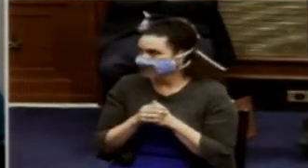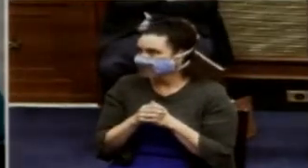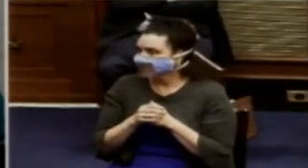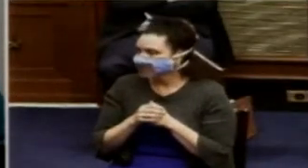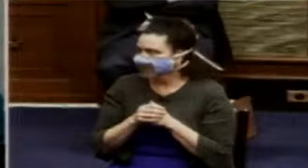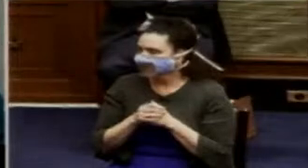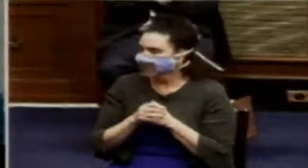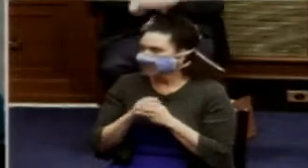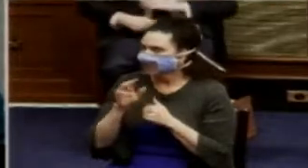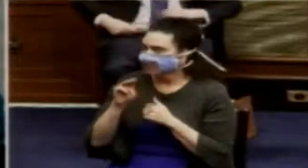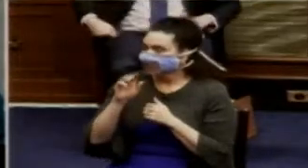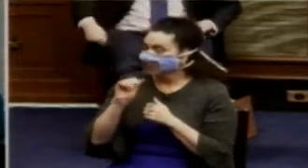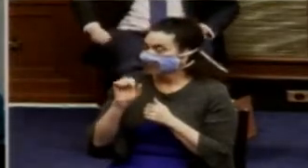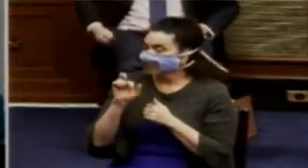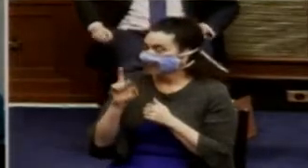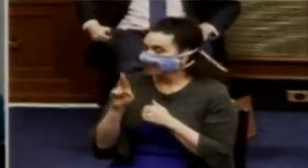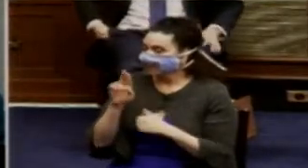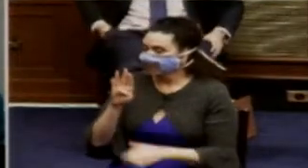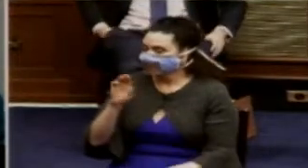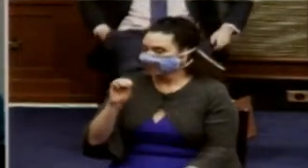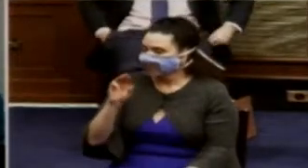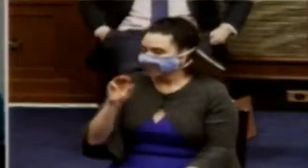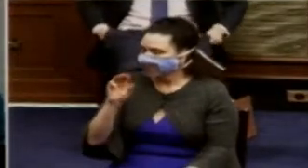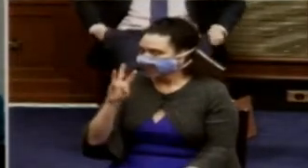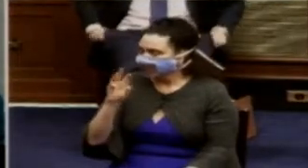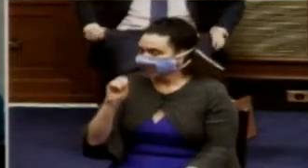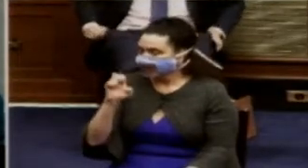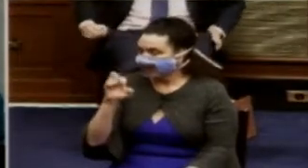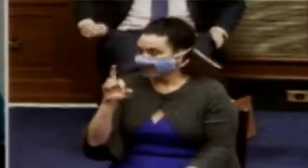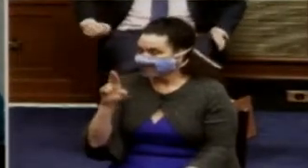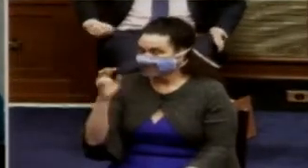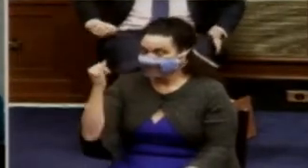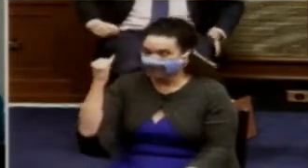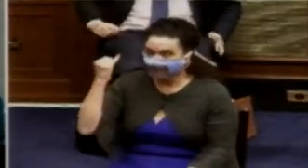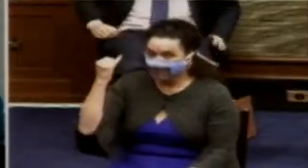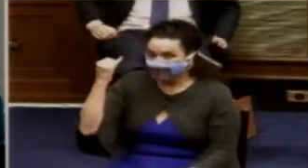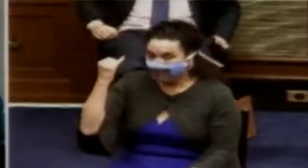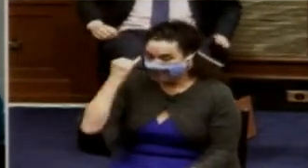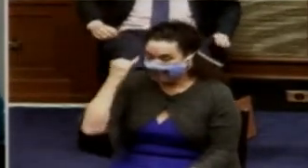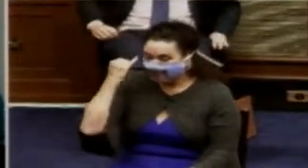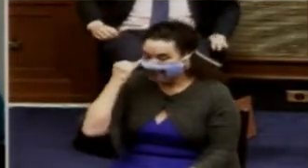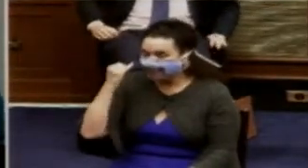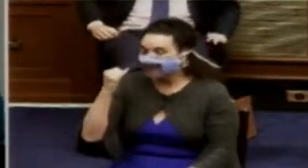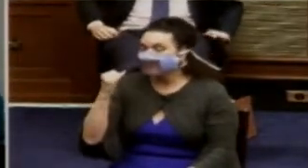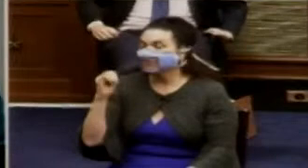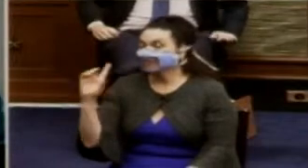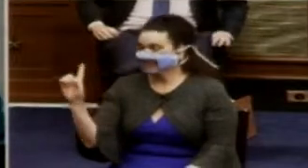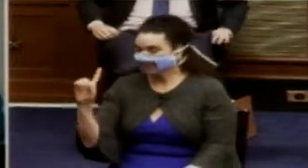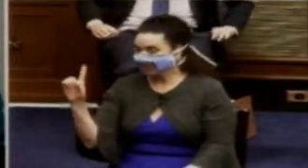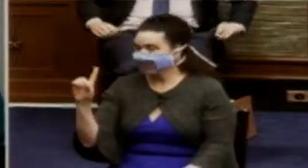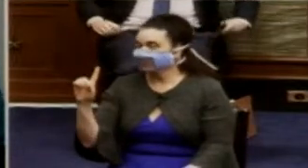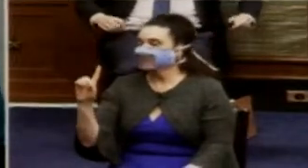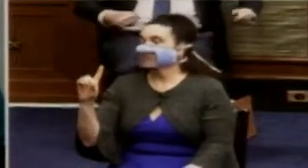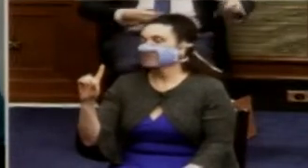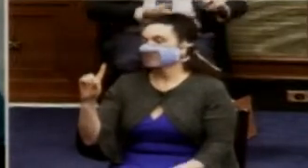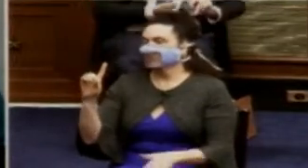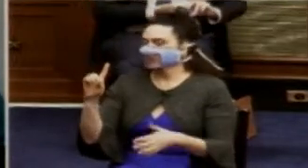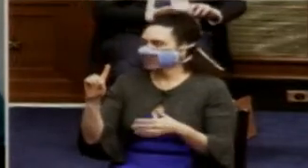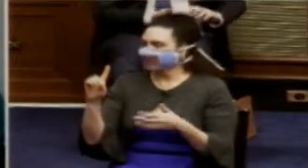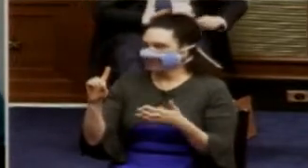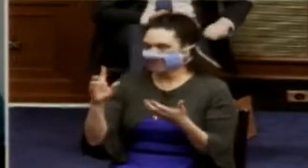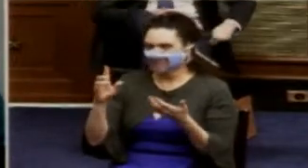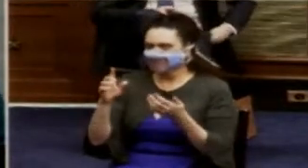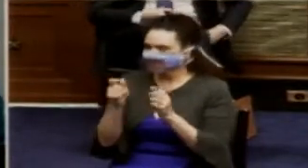Mayor Bowser, if Democrats eliminated Washington, D.C. and instead created a state of Washington, Douglas